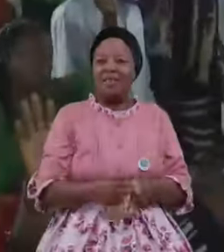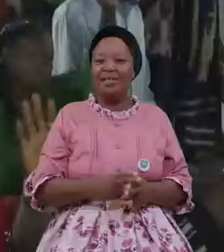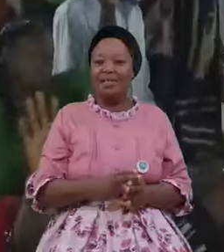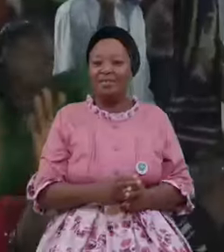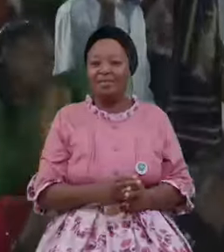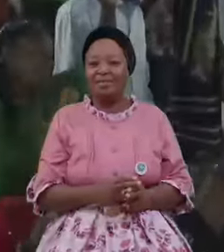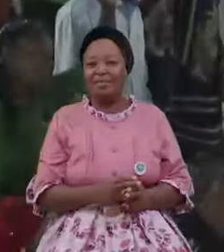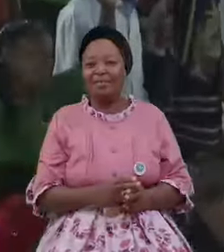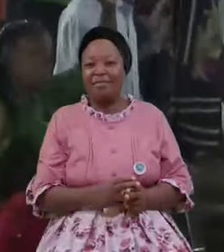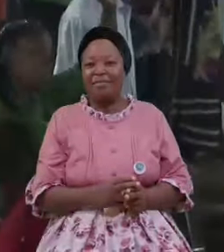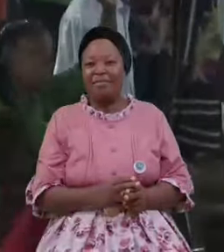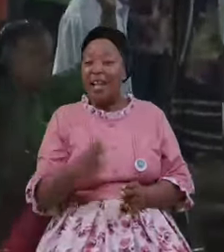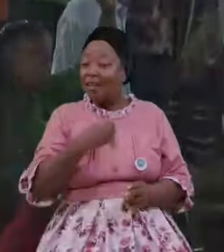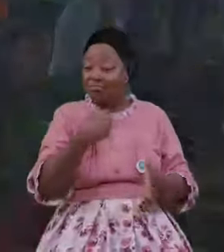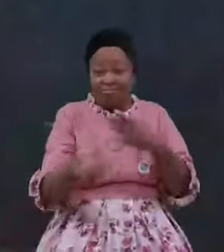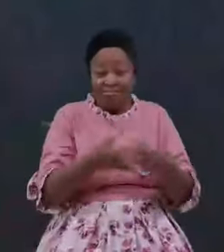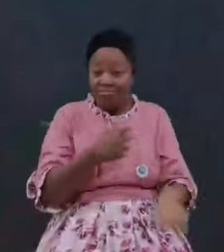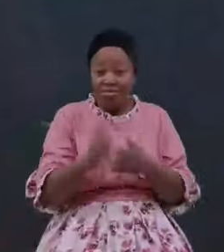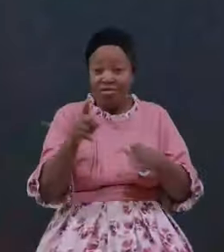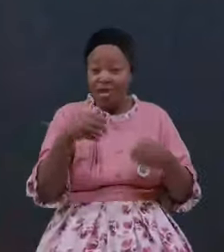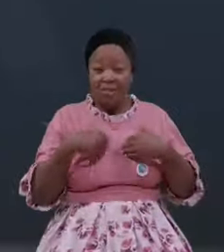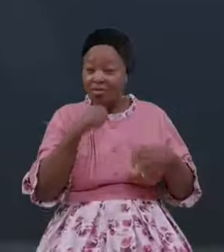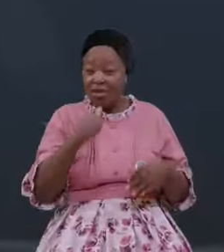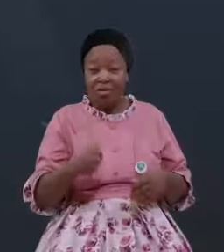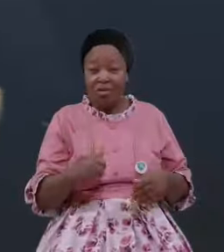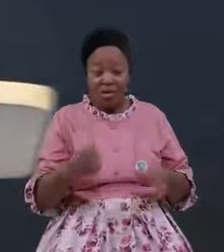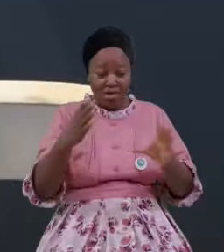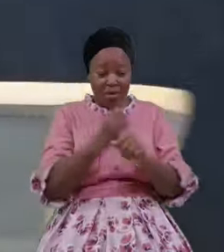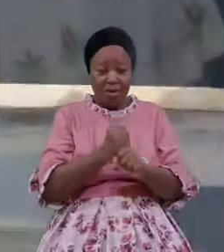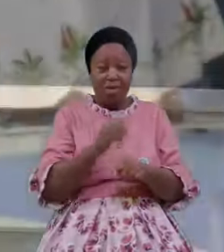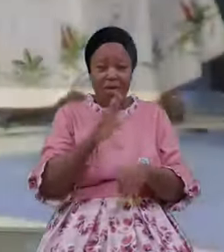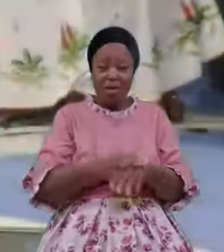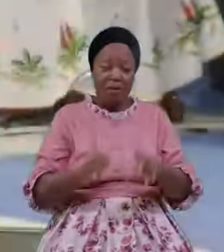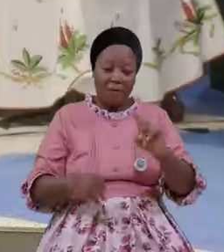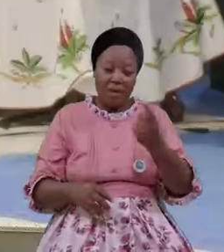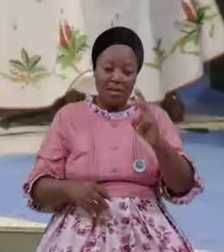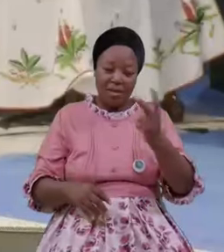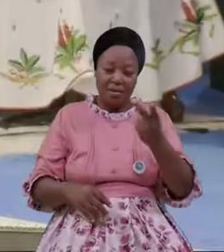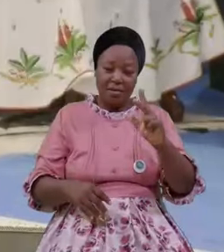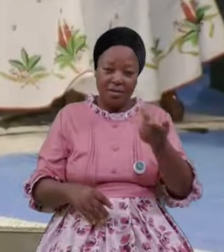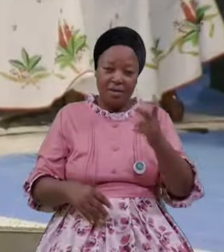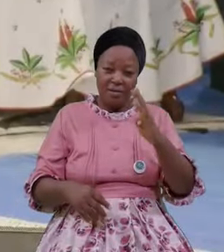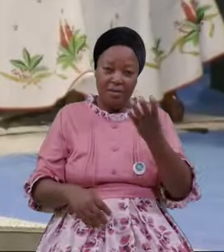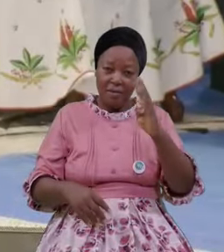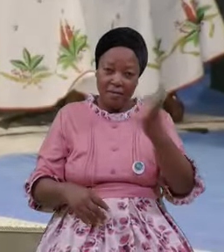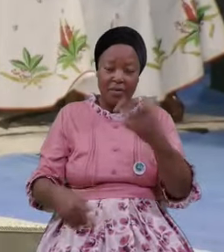And whatever you have not got on day one, day two, day three, day four, day five, today.